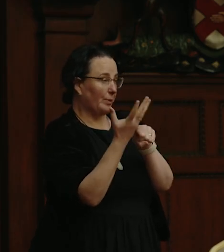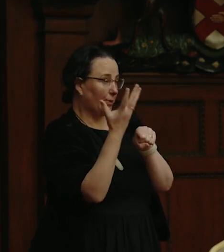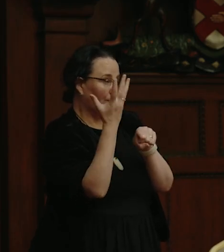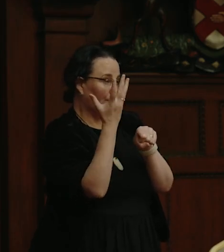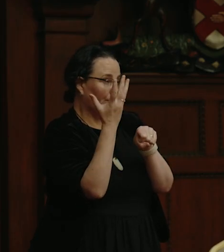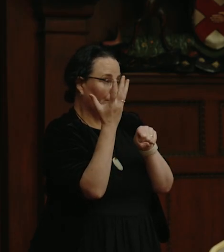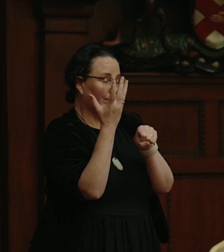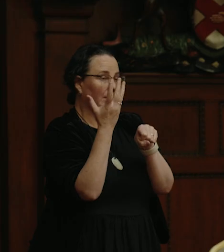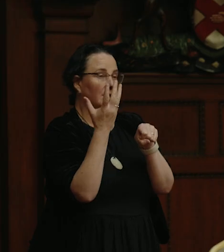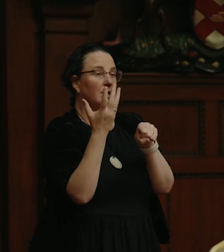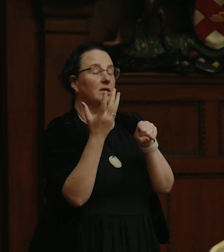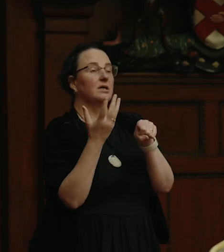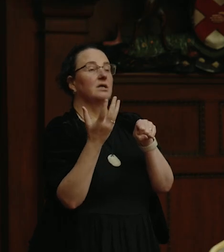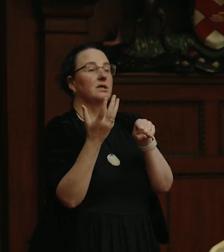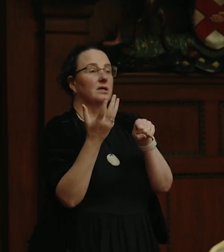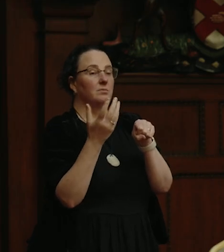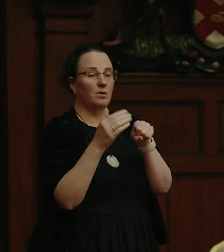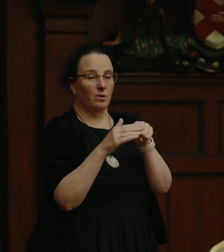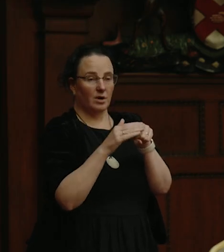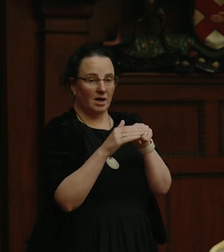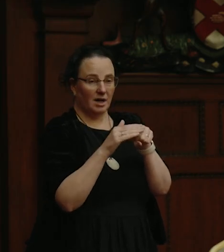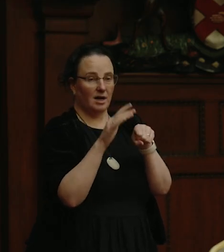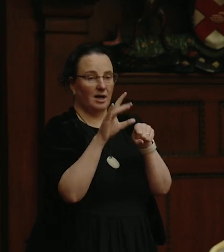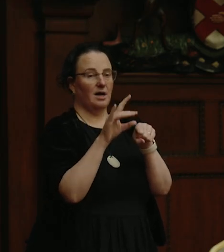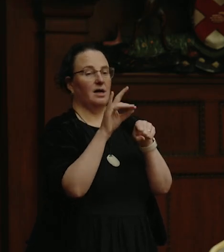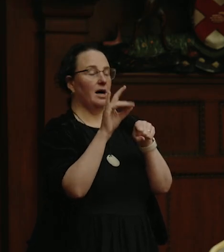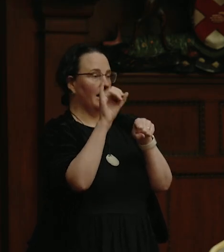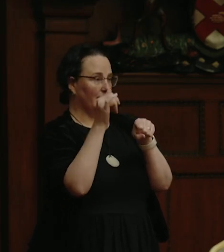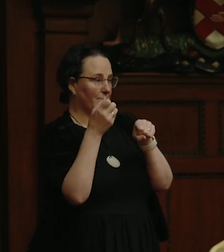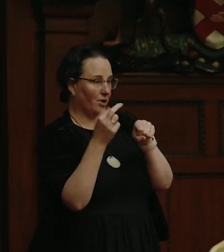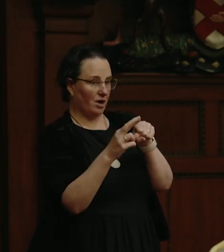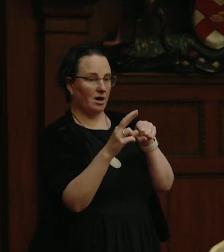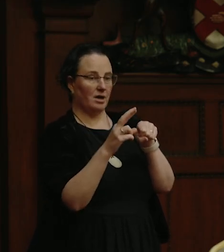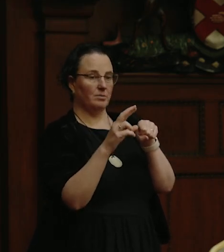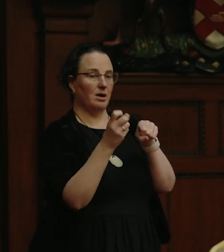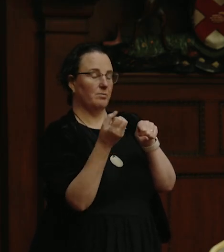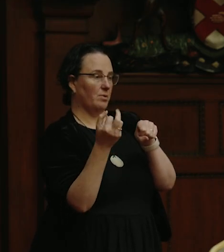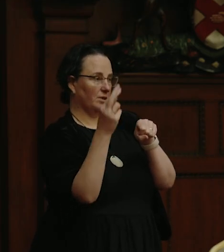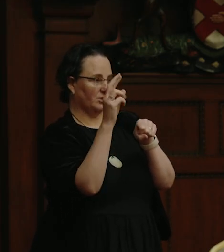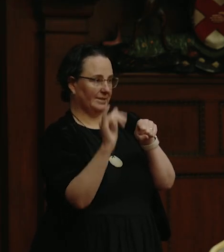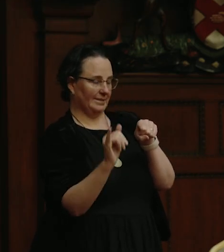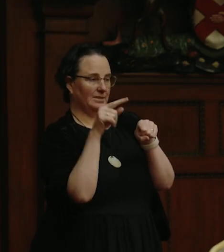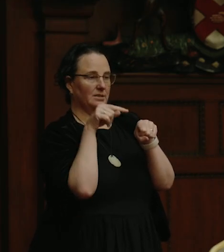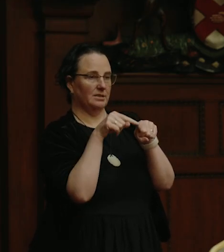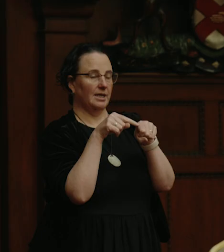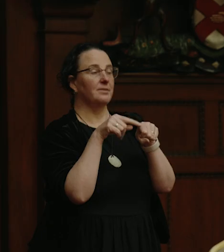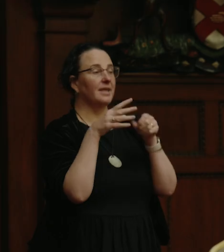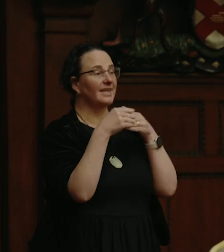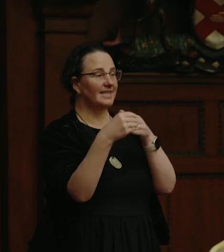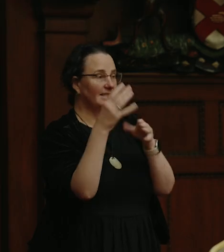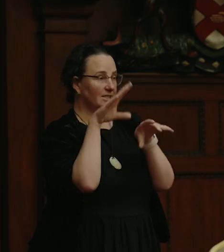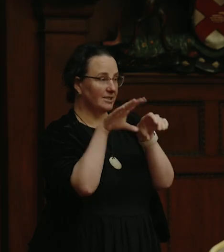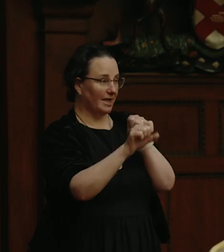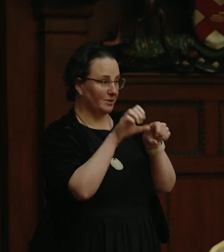a hyperosmolar, because there's more friction on the eye surface, and it leads to damage. So why does that